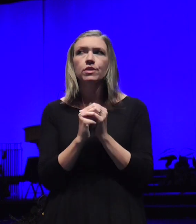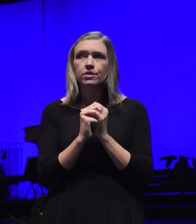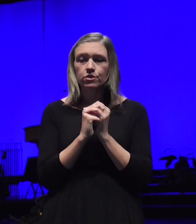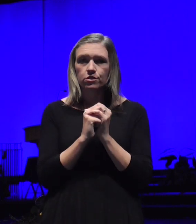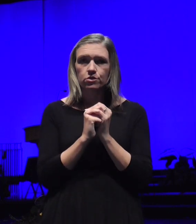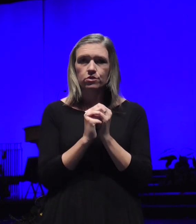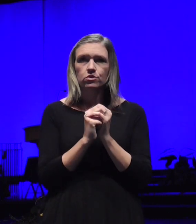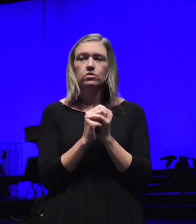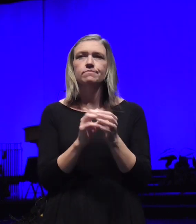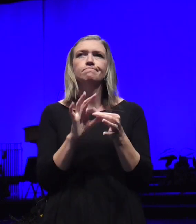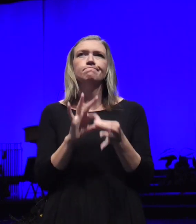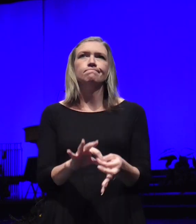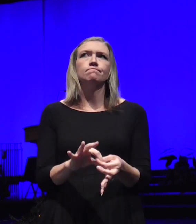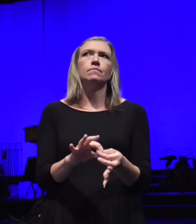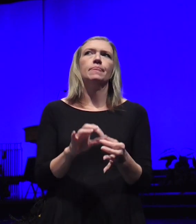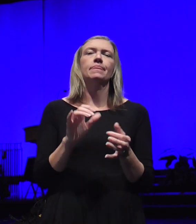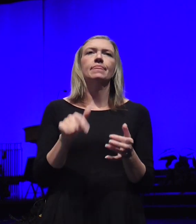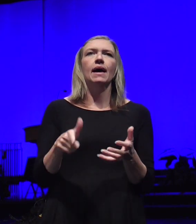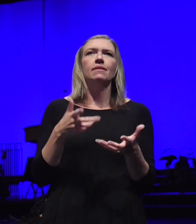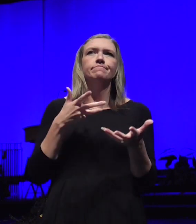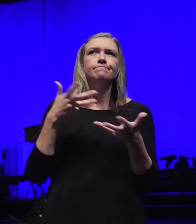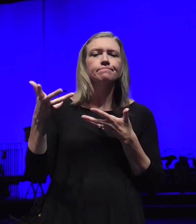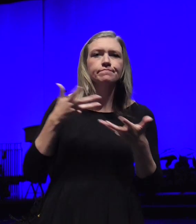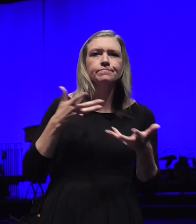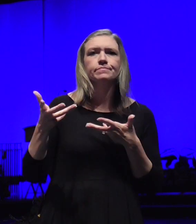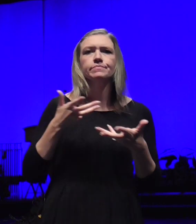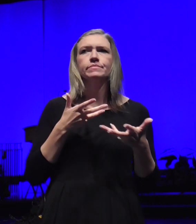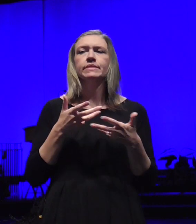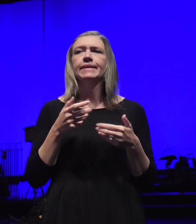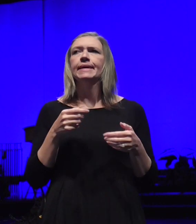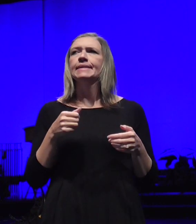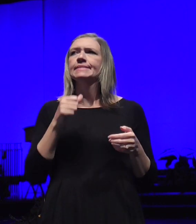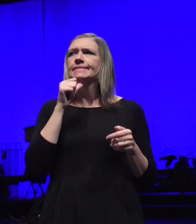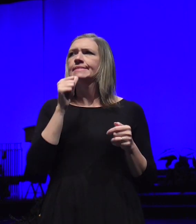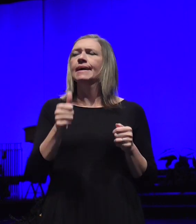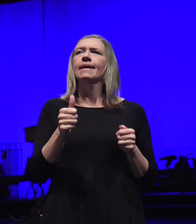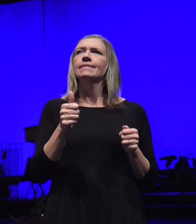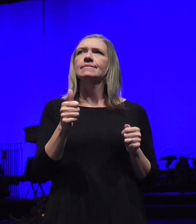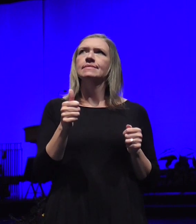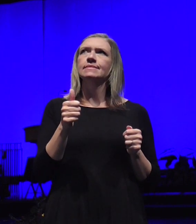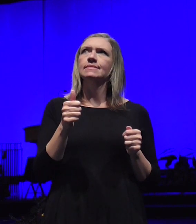prayer is that communion. Prayer is not a,